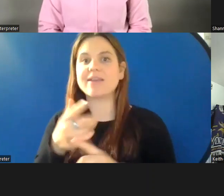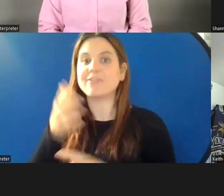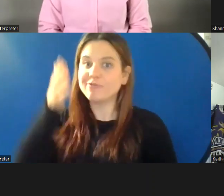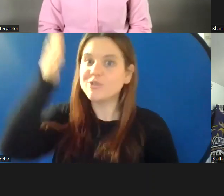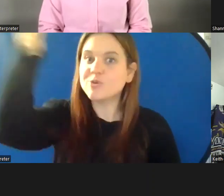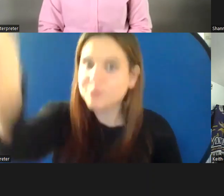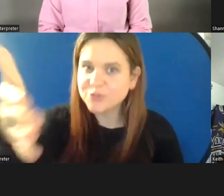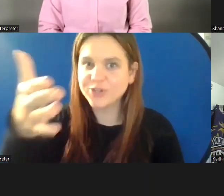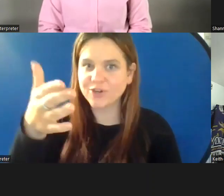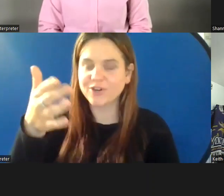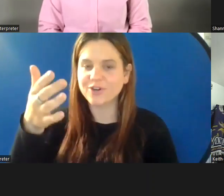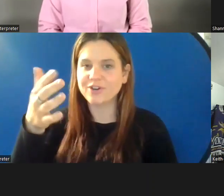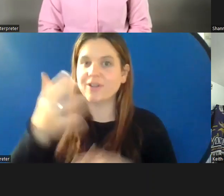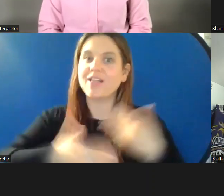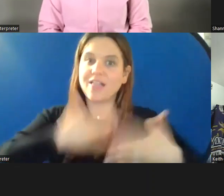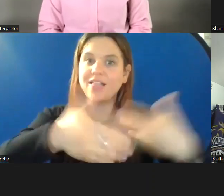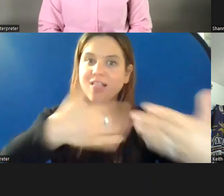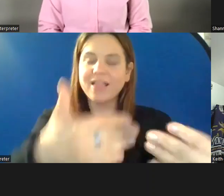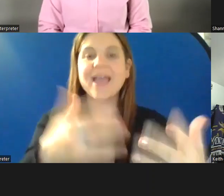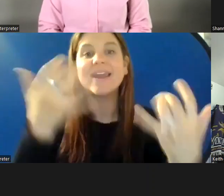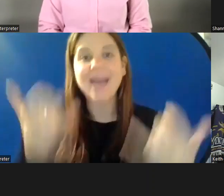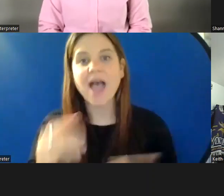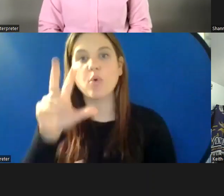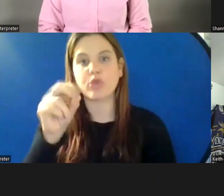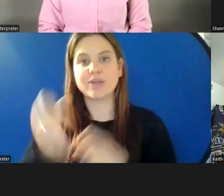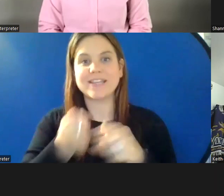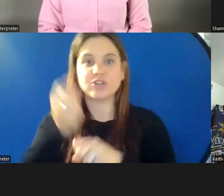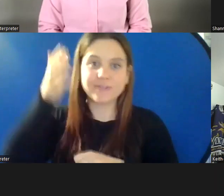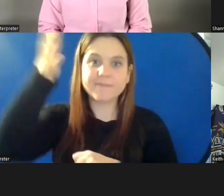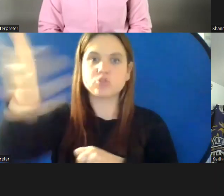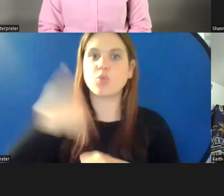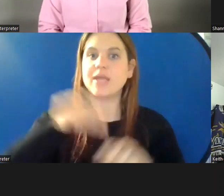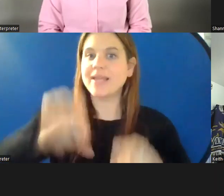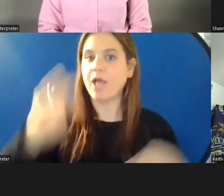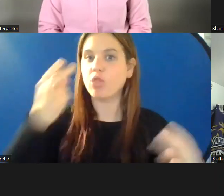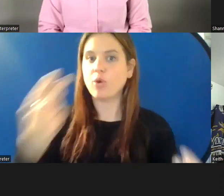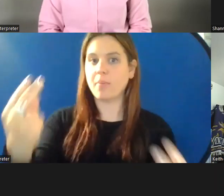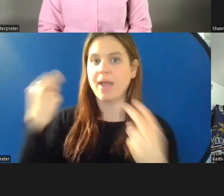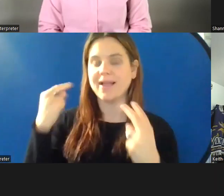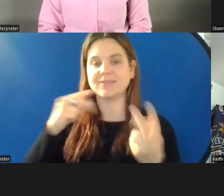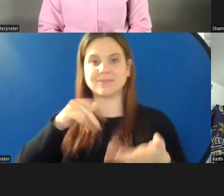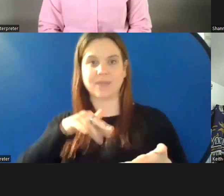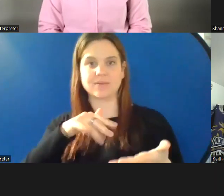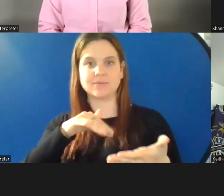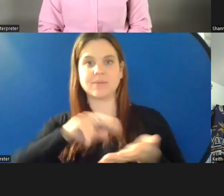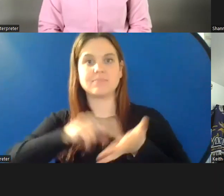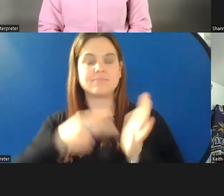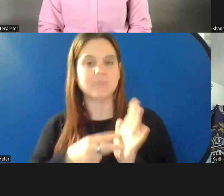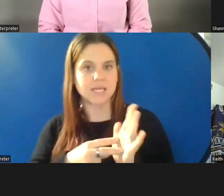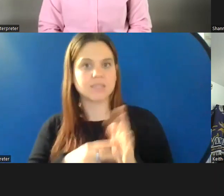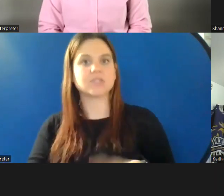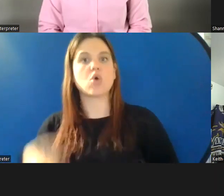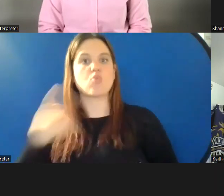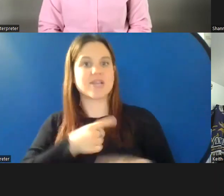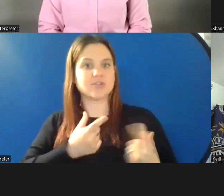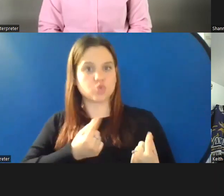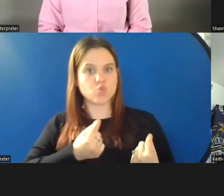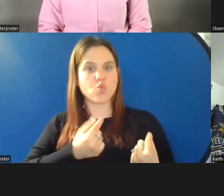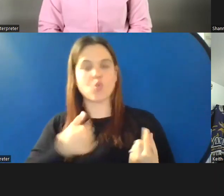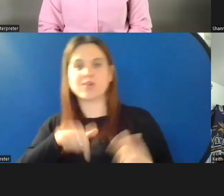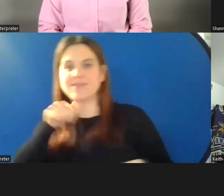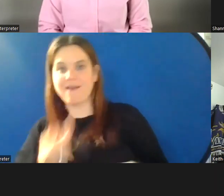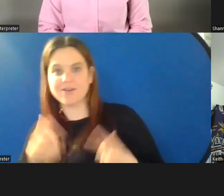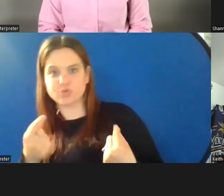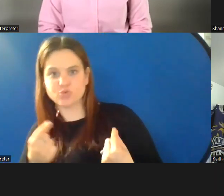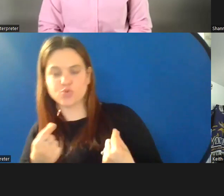what worked, what didn't, did the things that we thought we would produce with these prescriptions, did